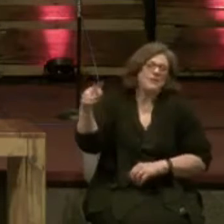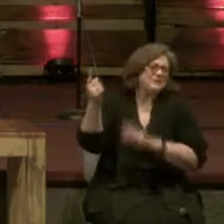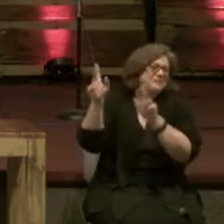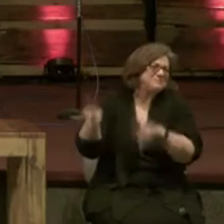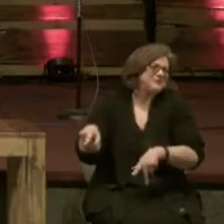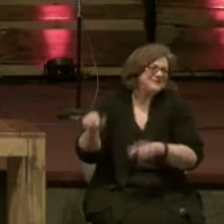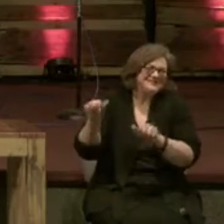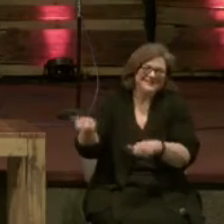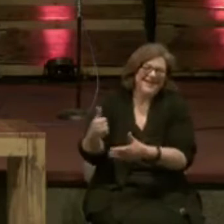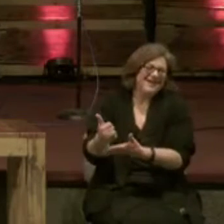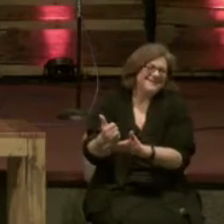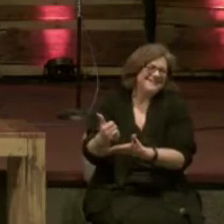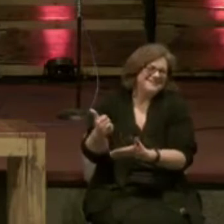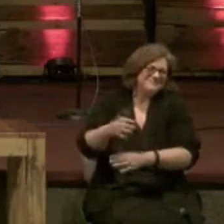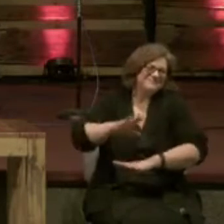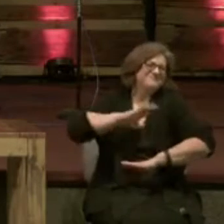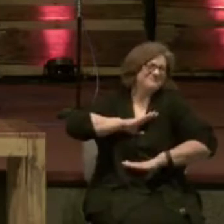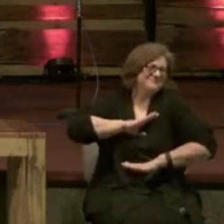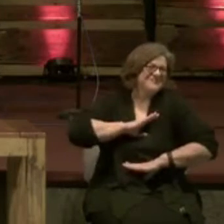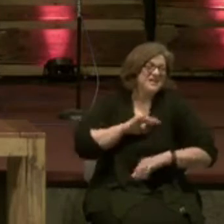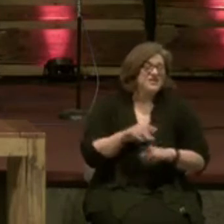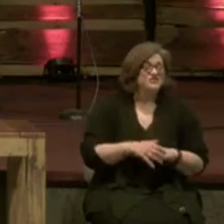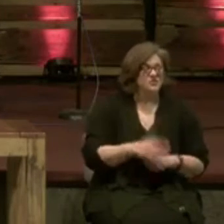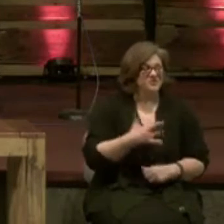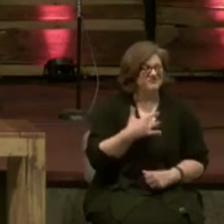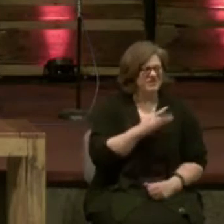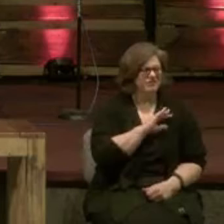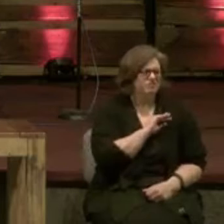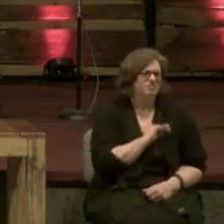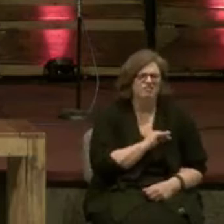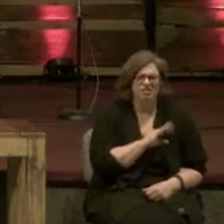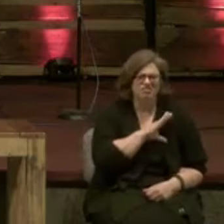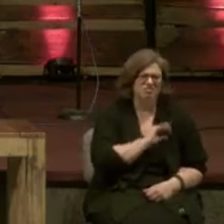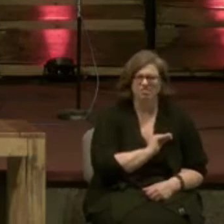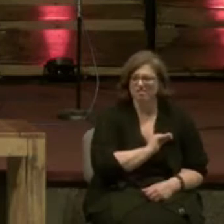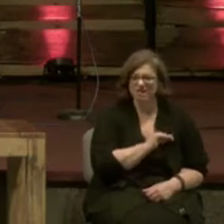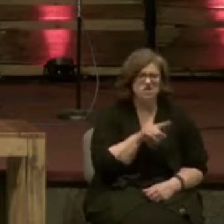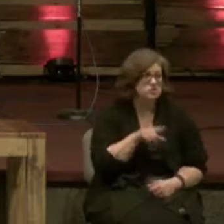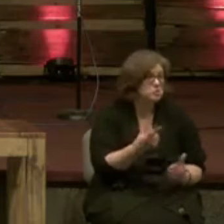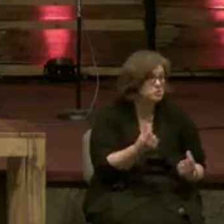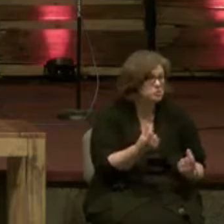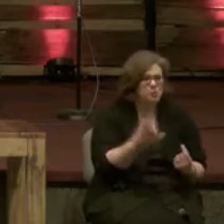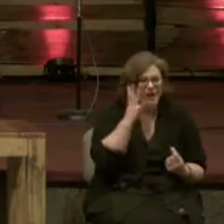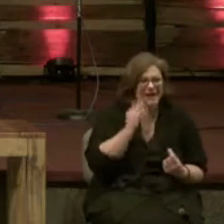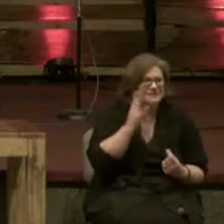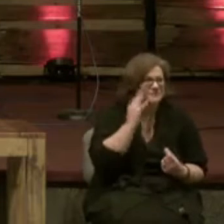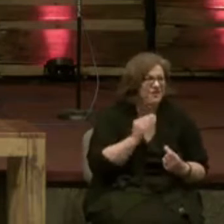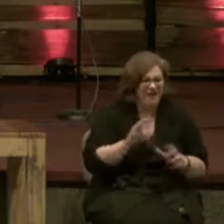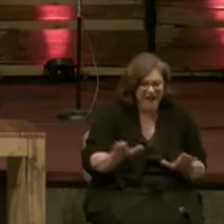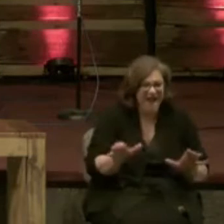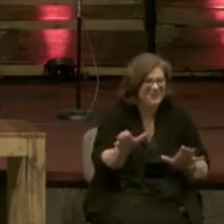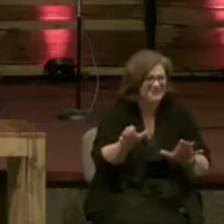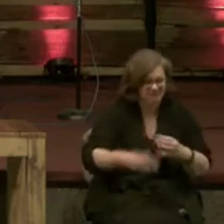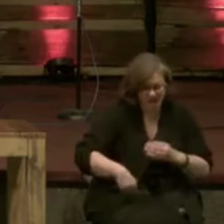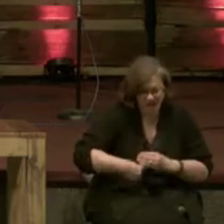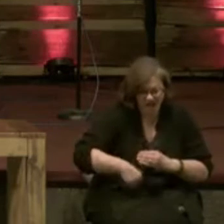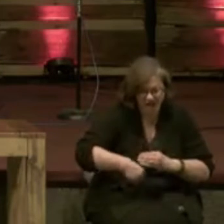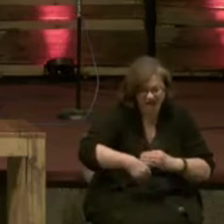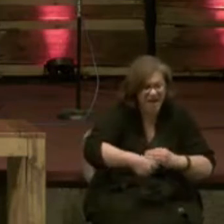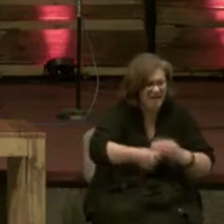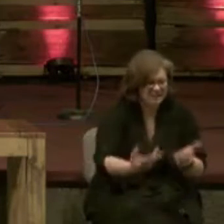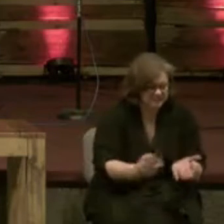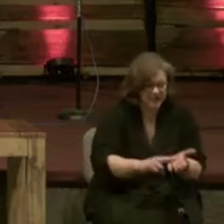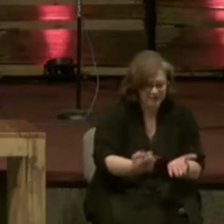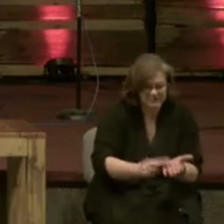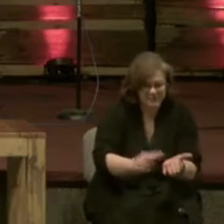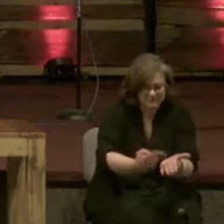we try to fill our lives with more things and more experiences and more activities, and we wear ourselves